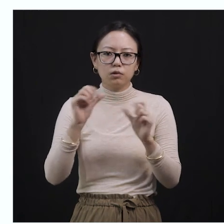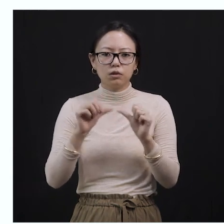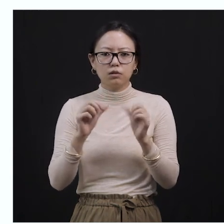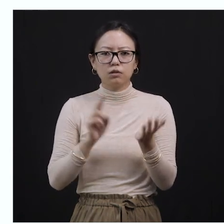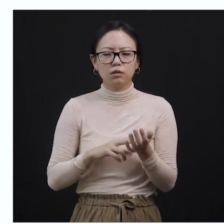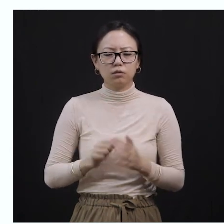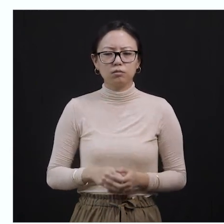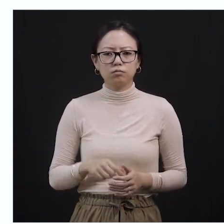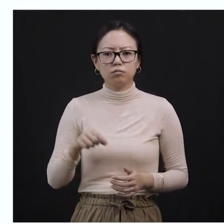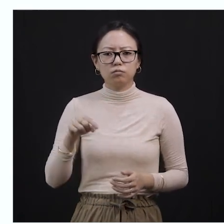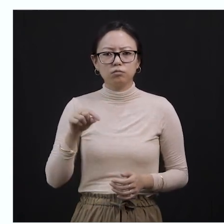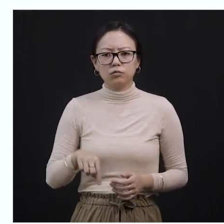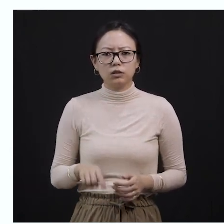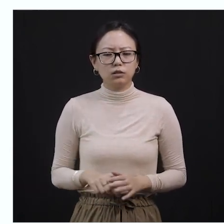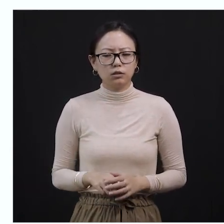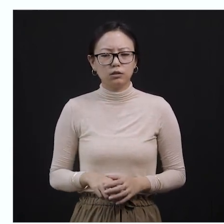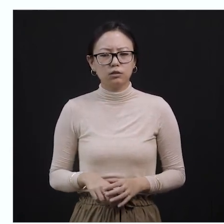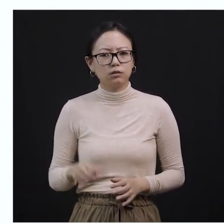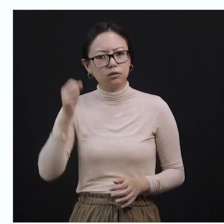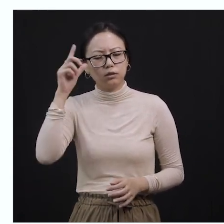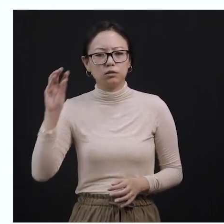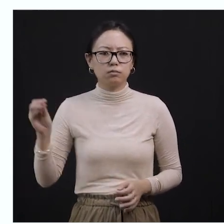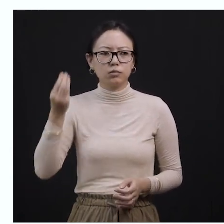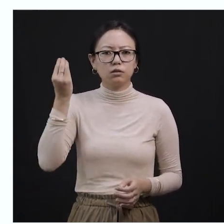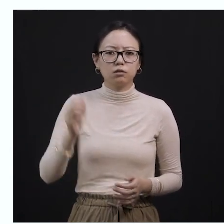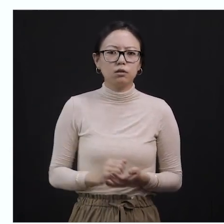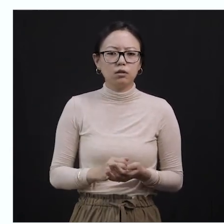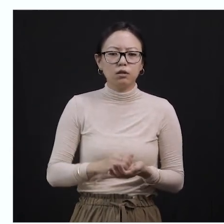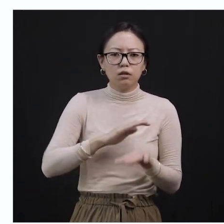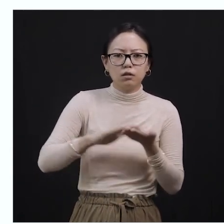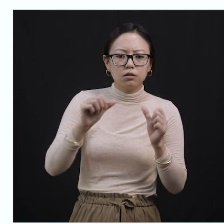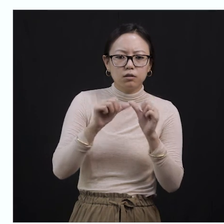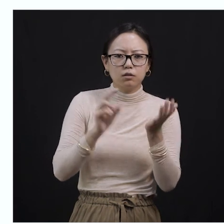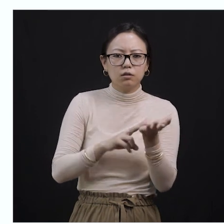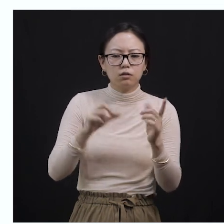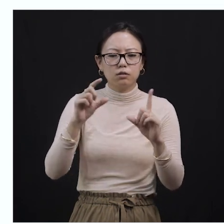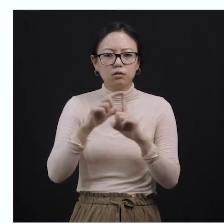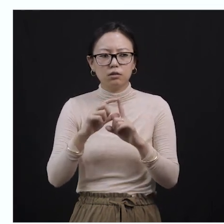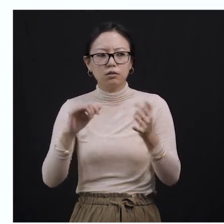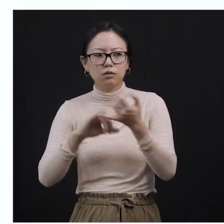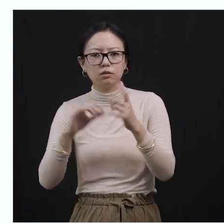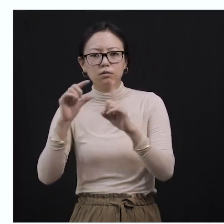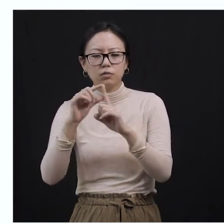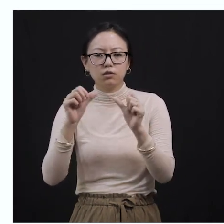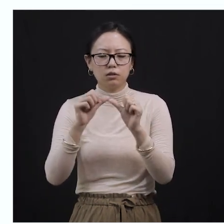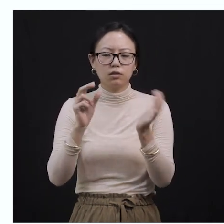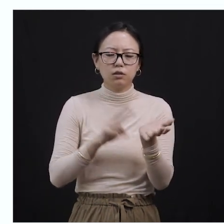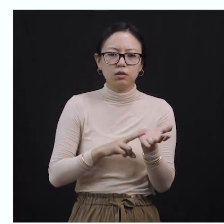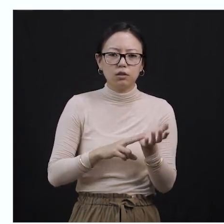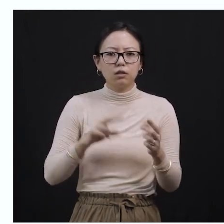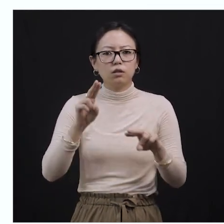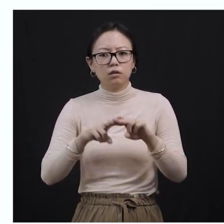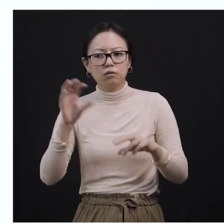be clear about this. The foot span, the hand span, all these are called non-standard